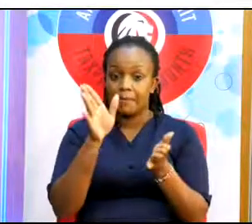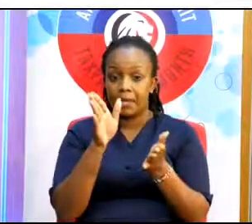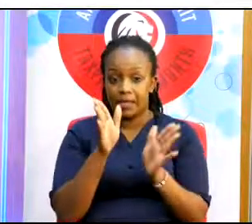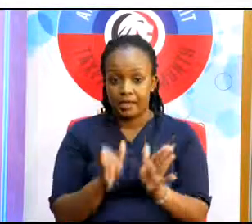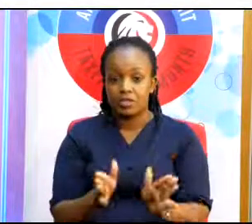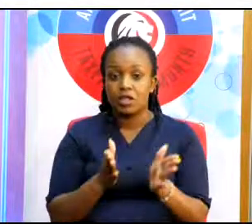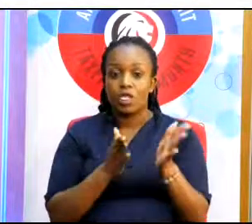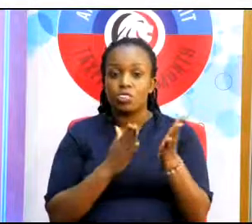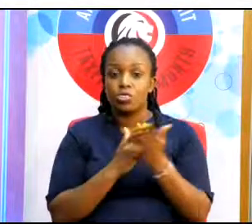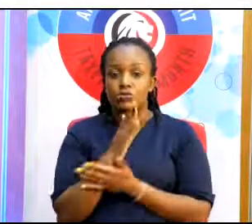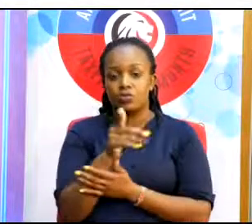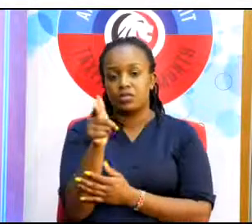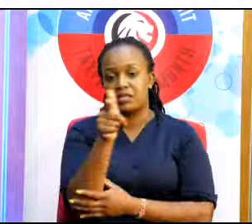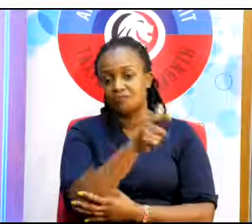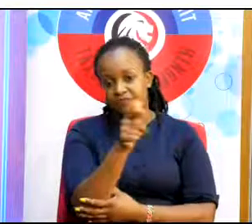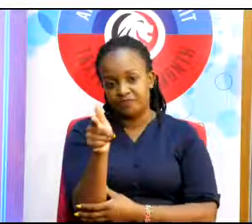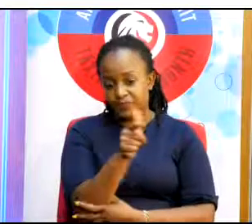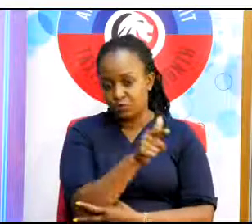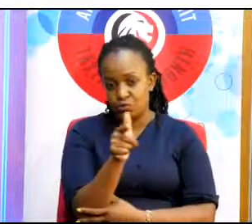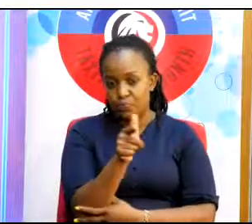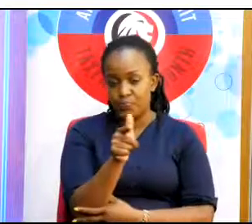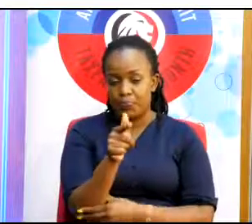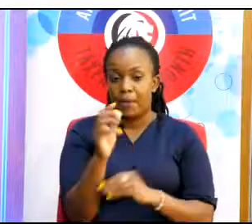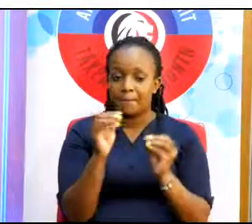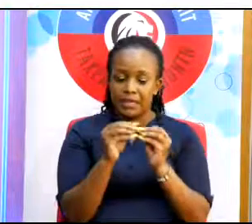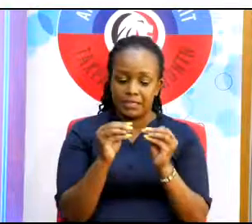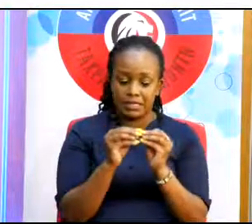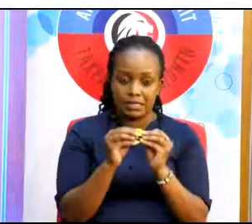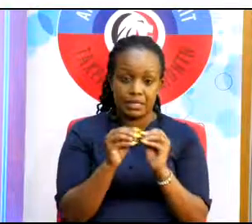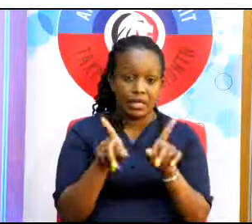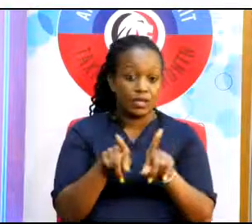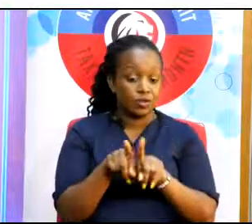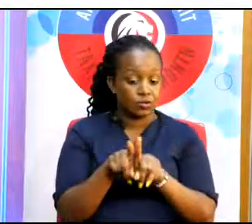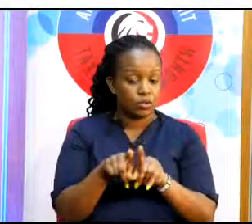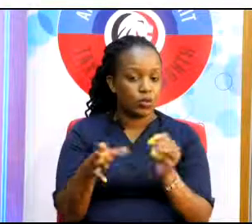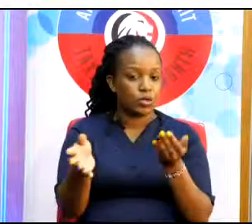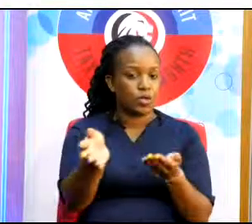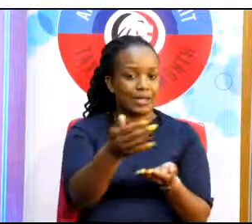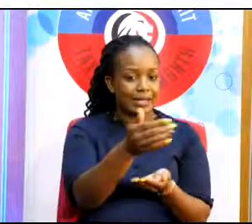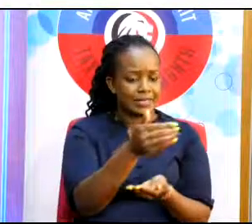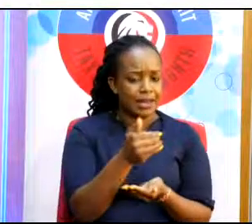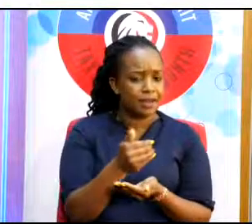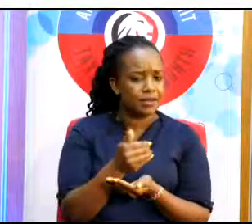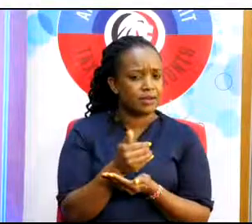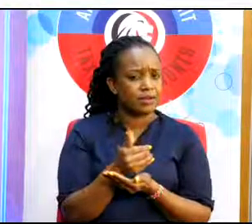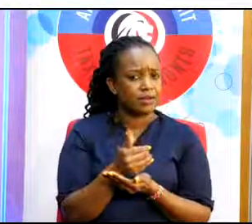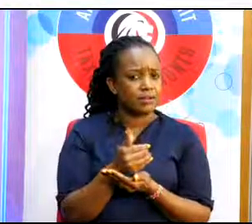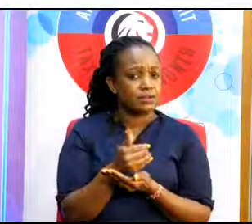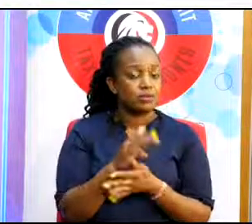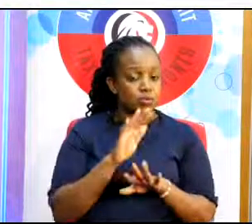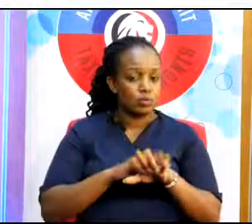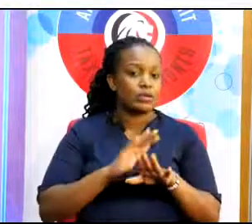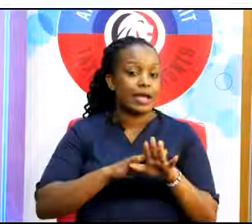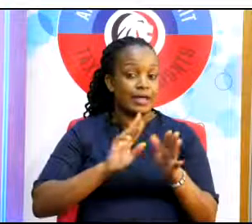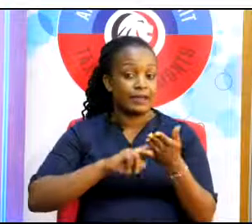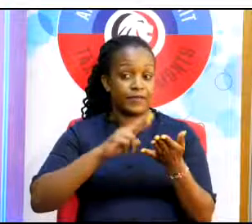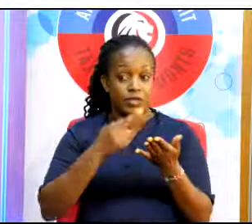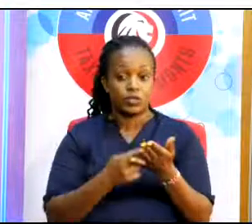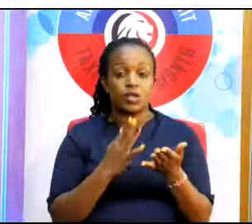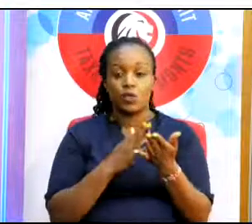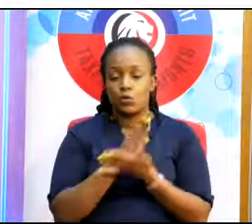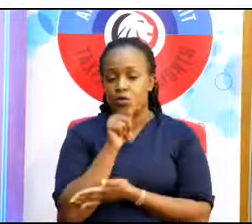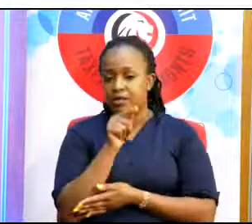continued engaging our taxpayers virtually, and we were able to collect significant revenues through